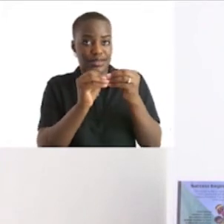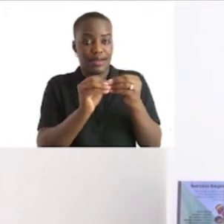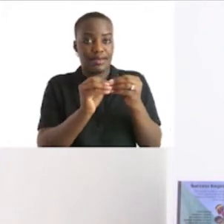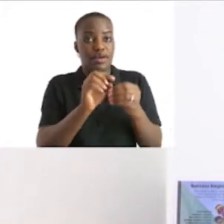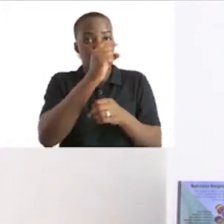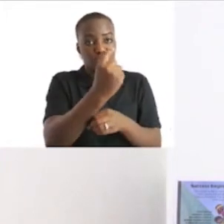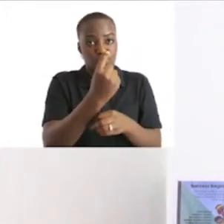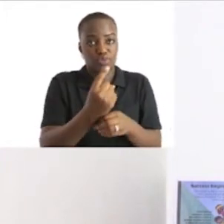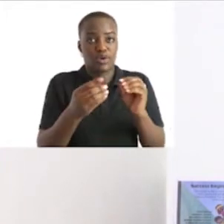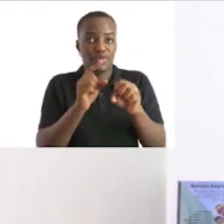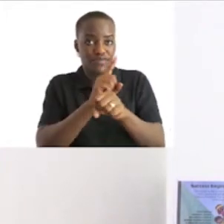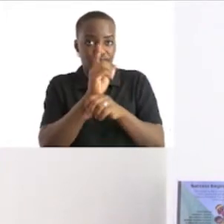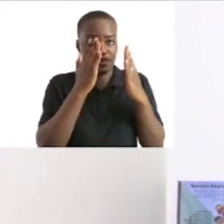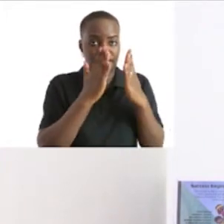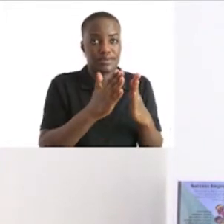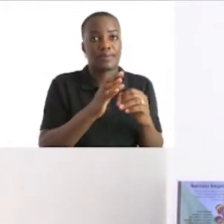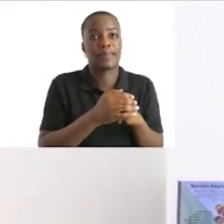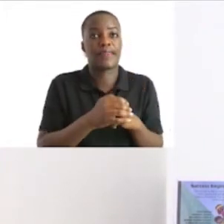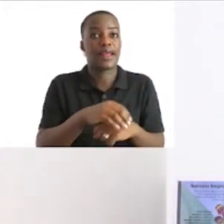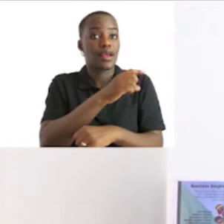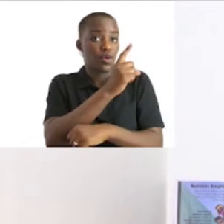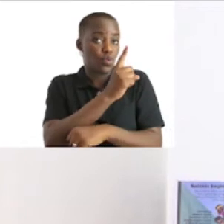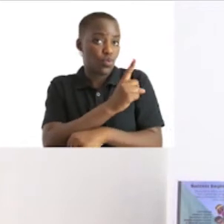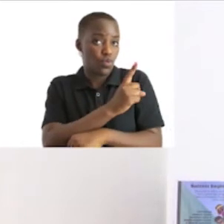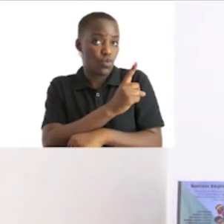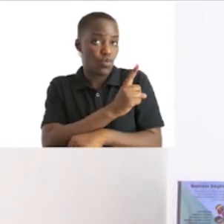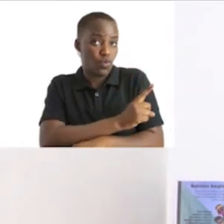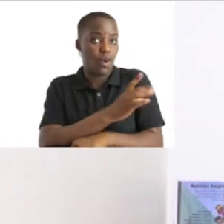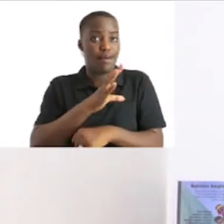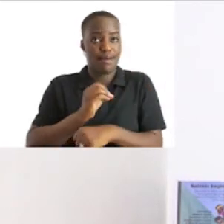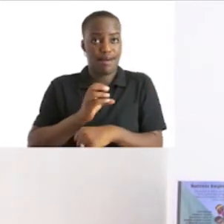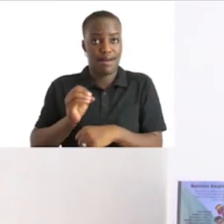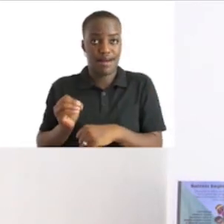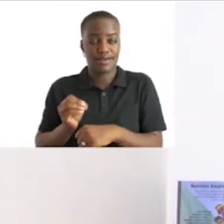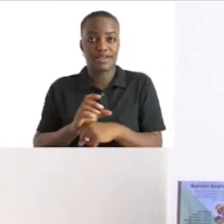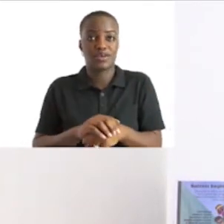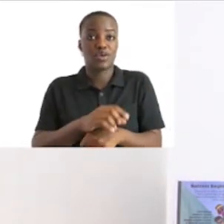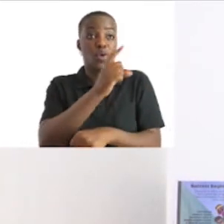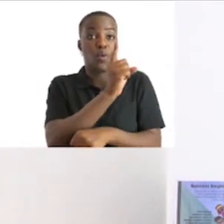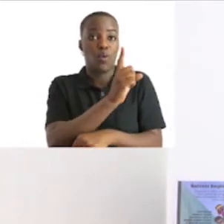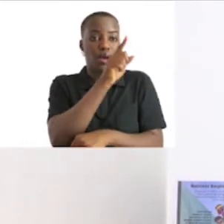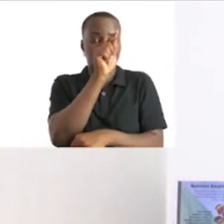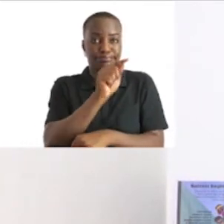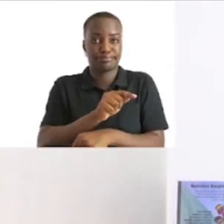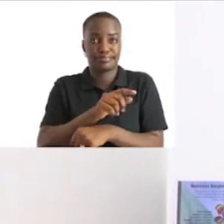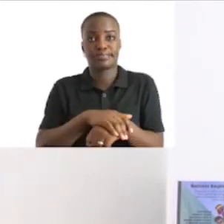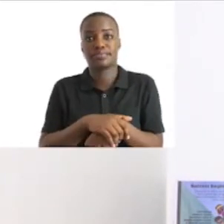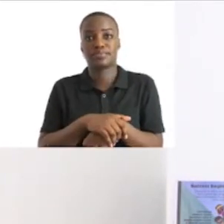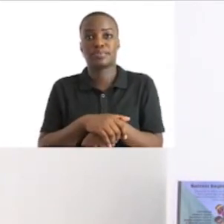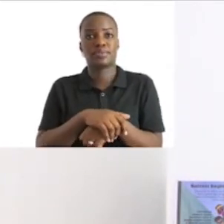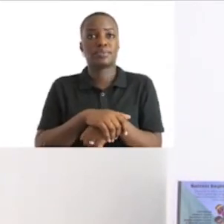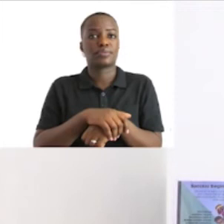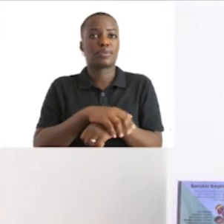every number. We have 100, so we are going to write our 1. And then